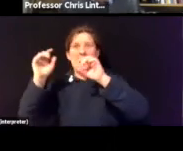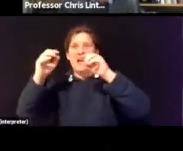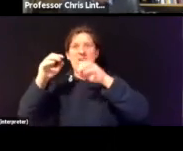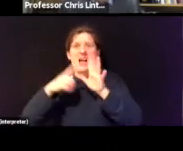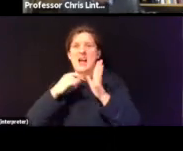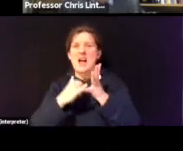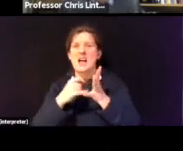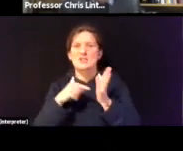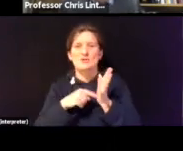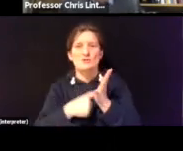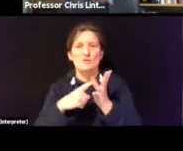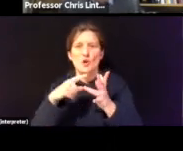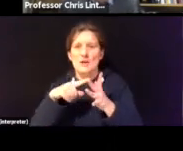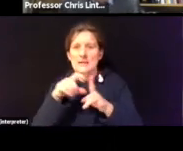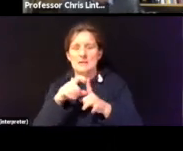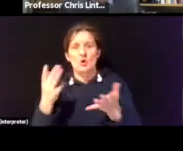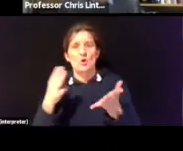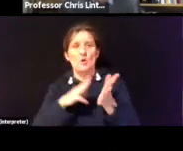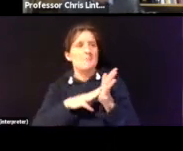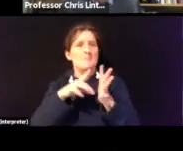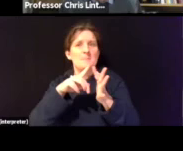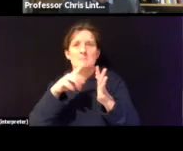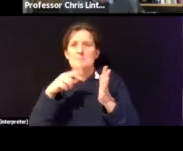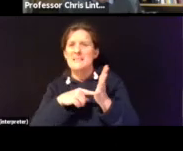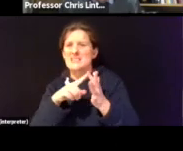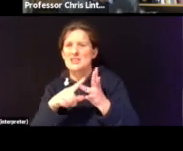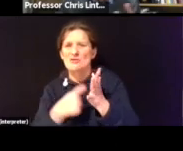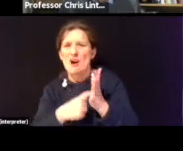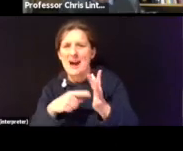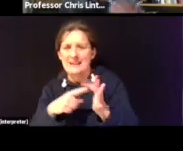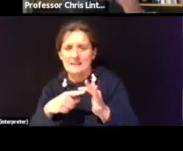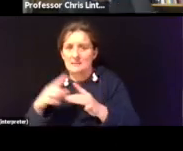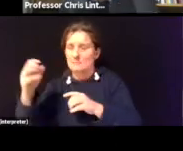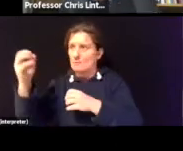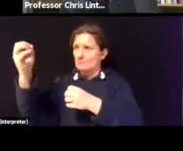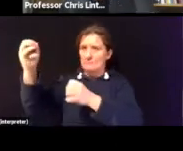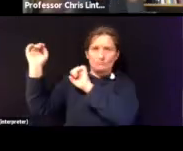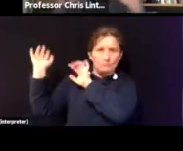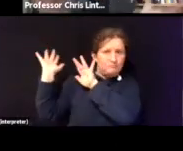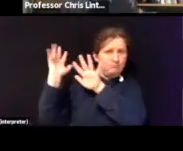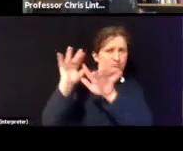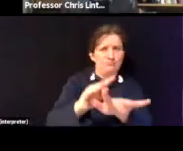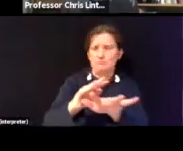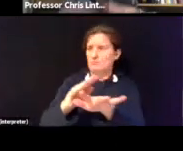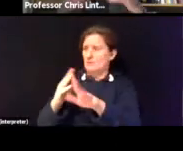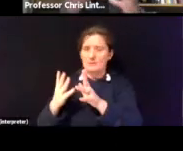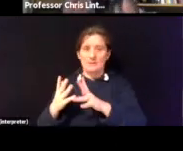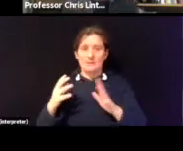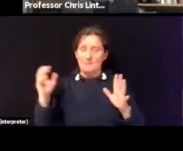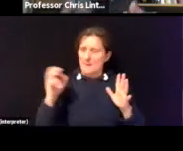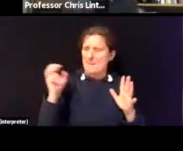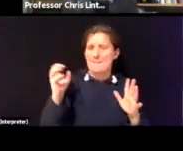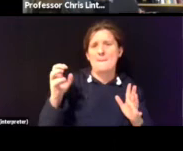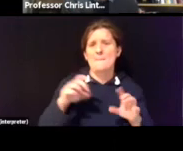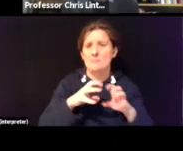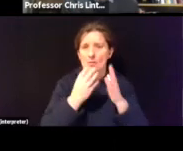or meteorites through the center of the inner solar system at the same time. And we can explain all three of these things